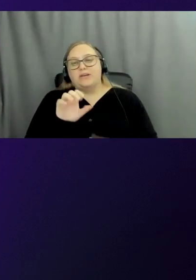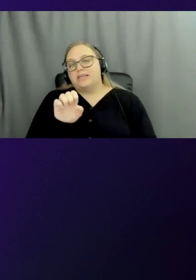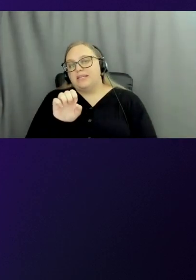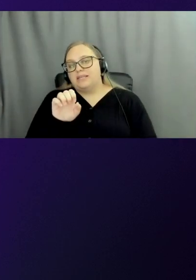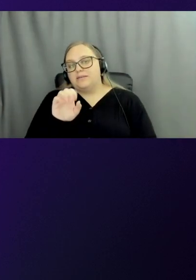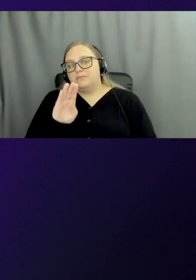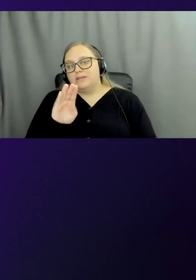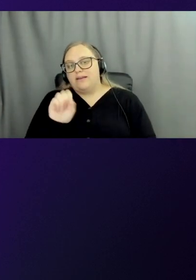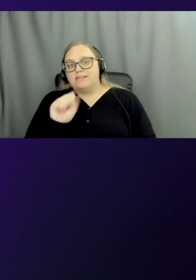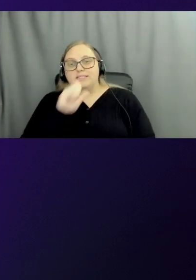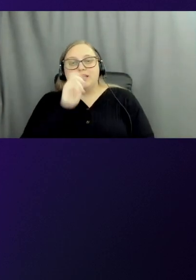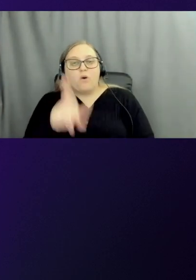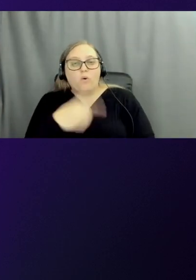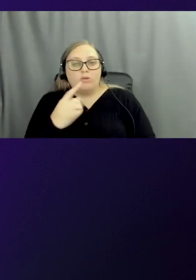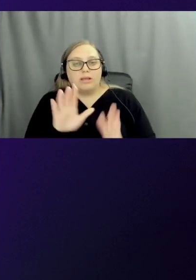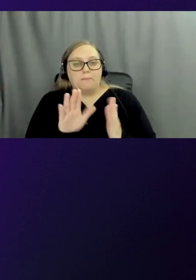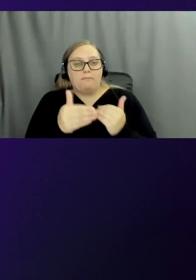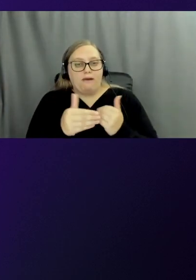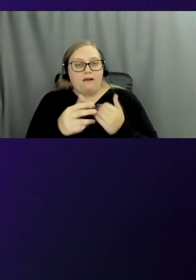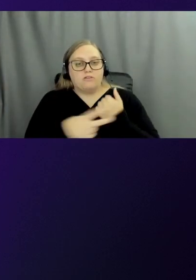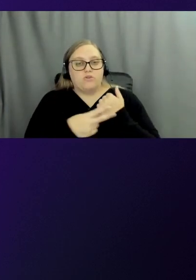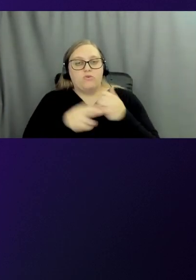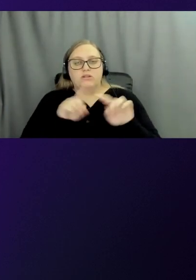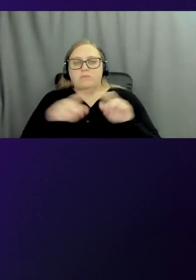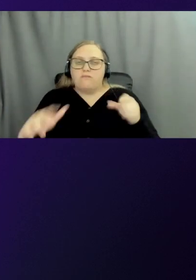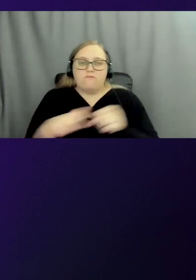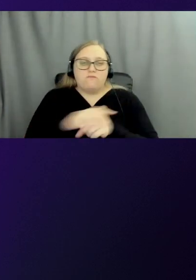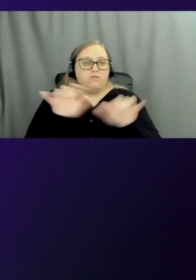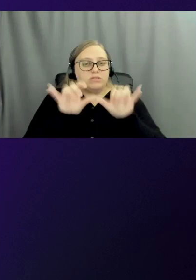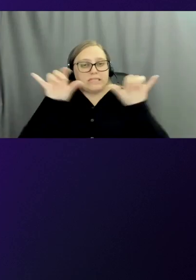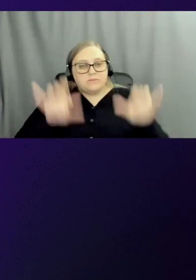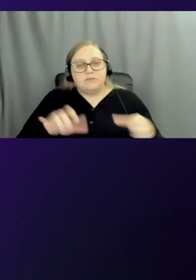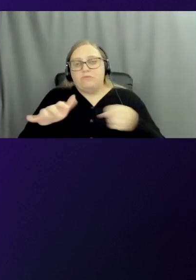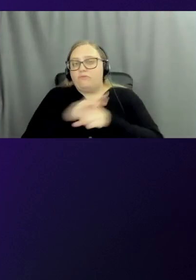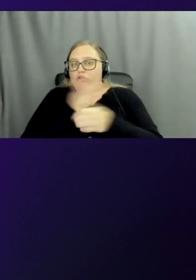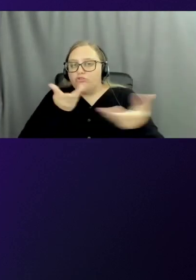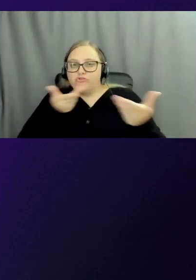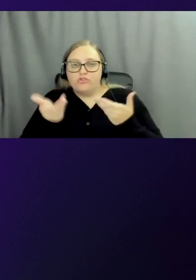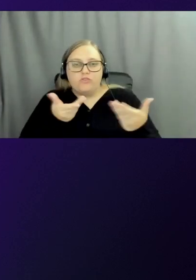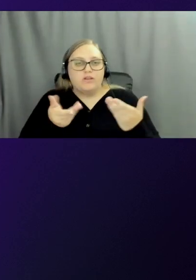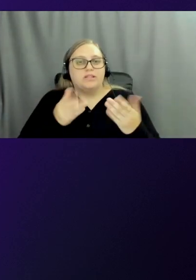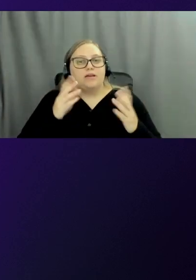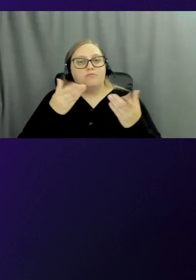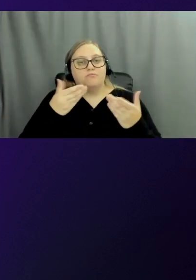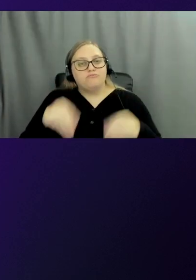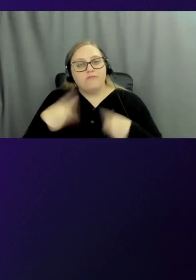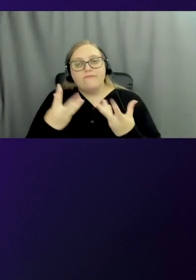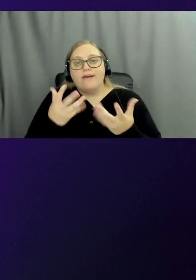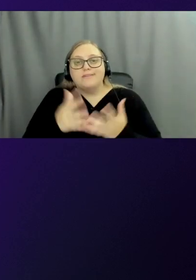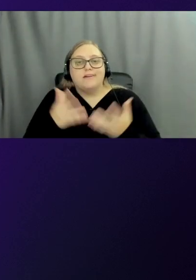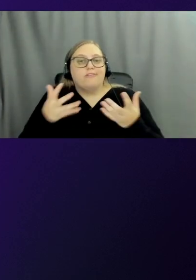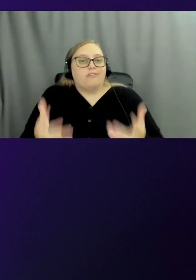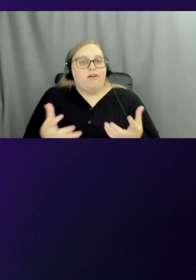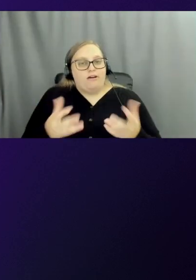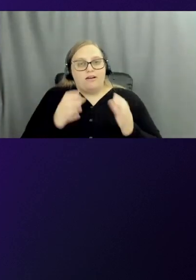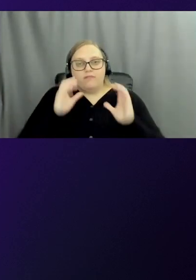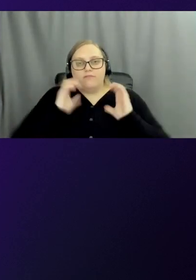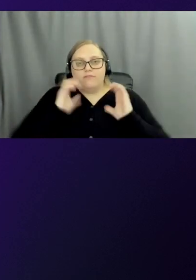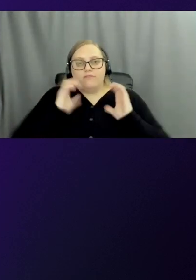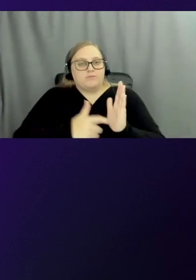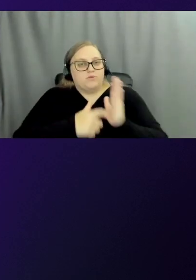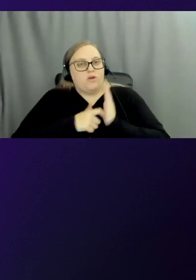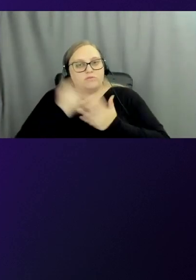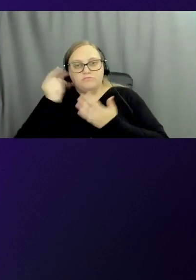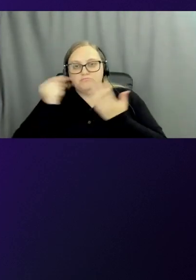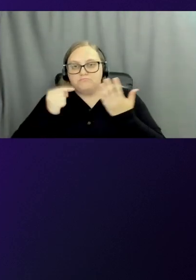a block storage, it's an entire system. It's an entire service that provides a lot of these customer requirements that comes in